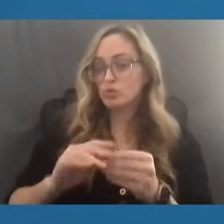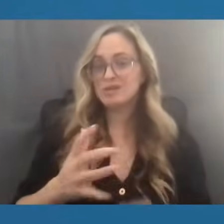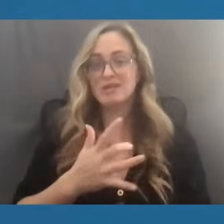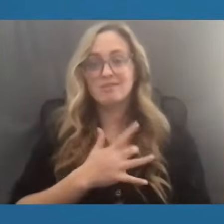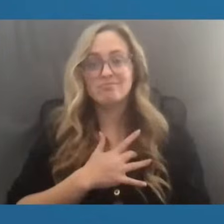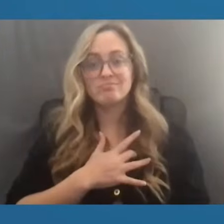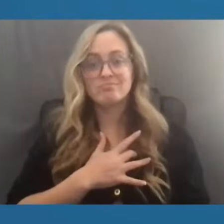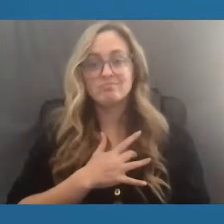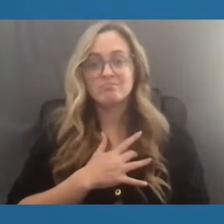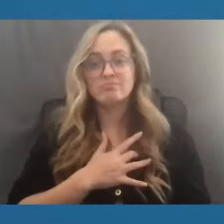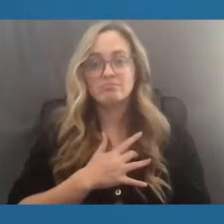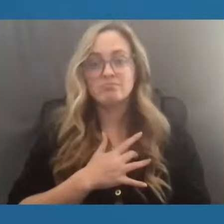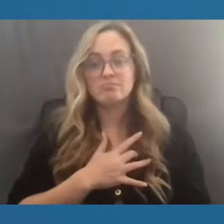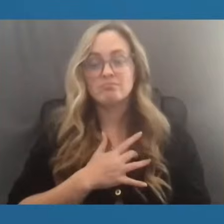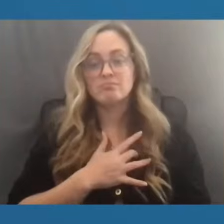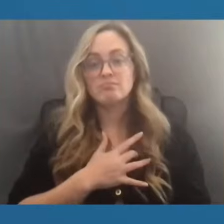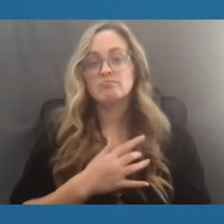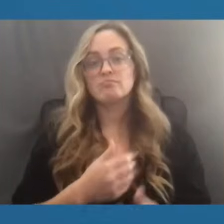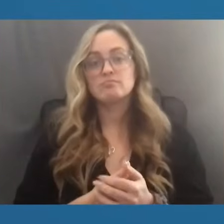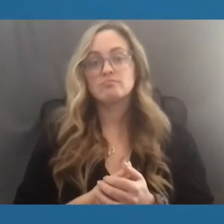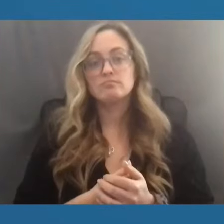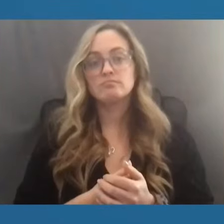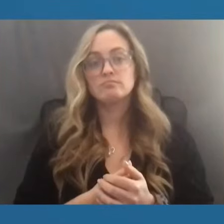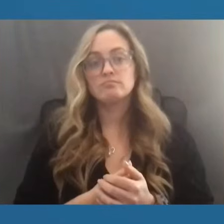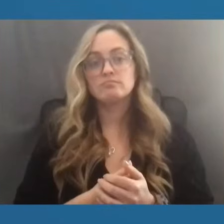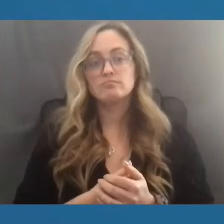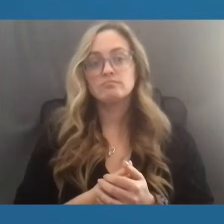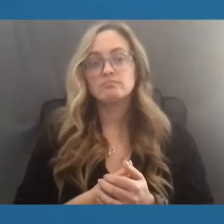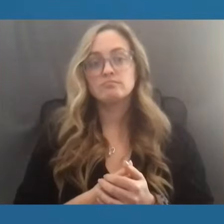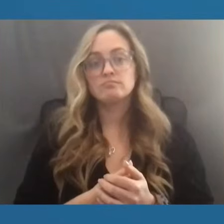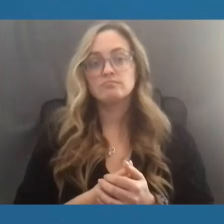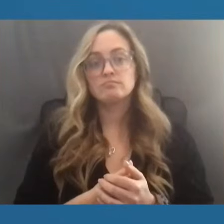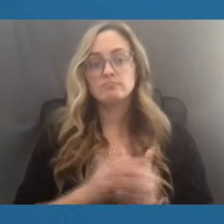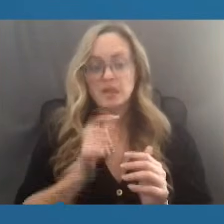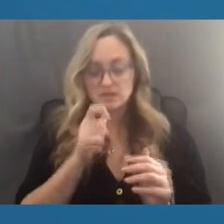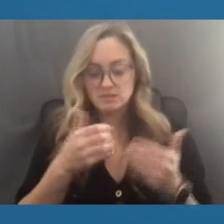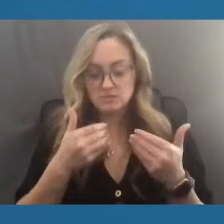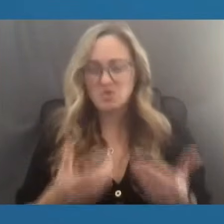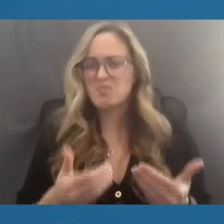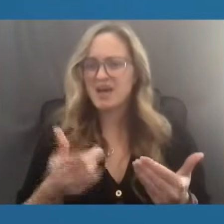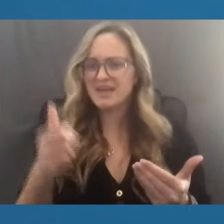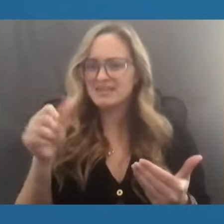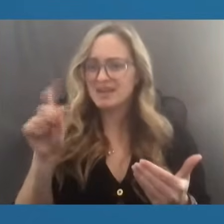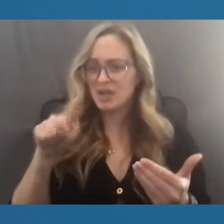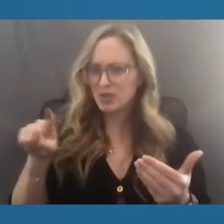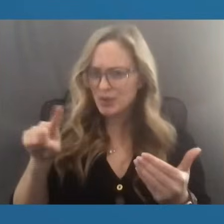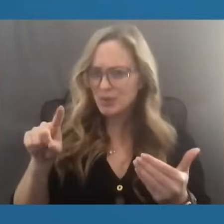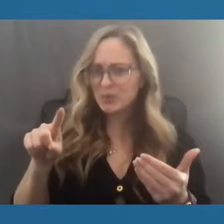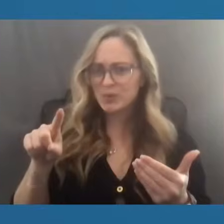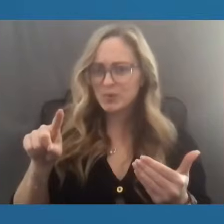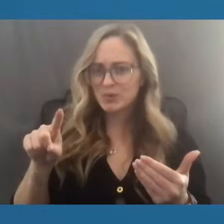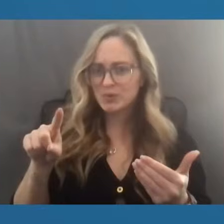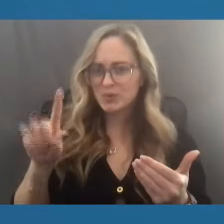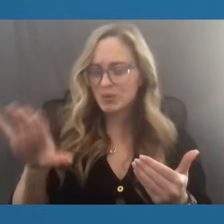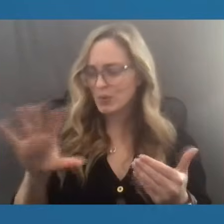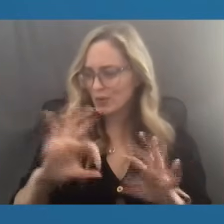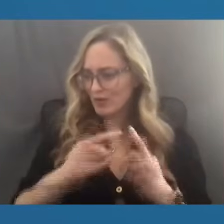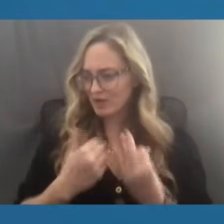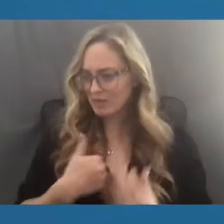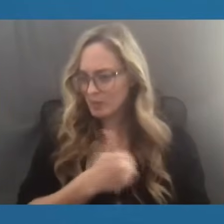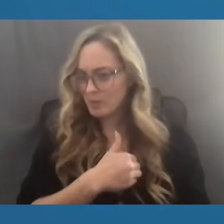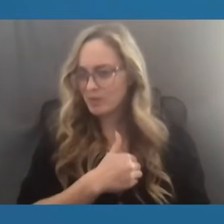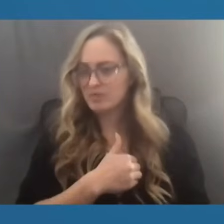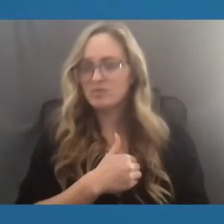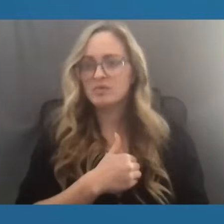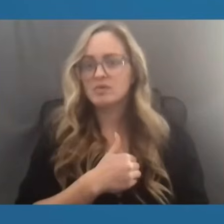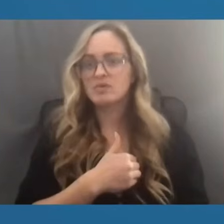most. Because who am I to deny you or your loved one what